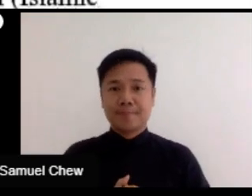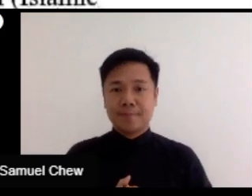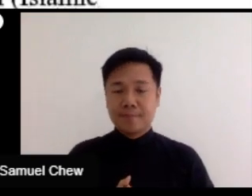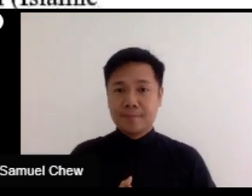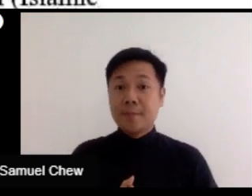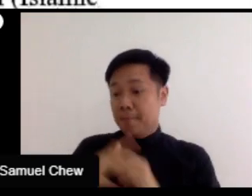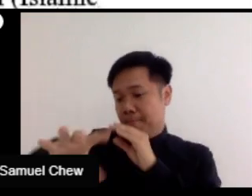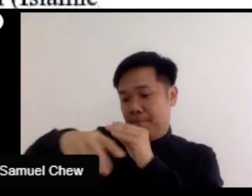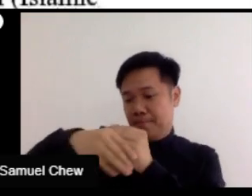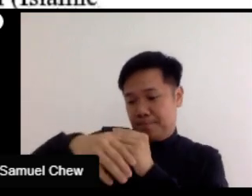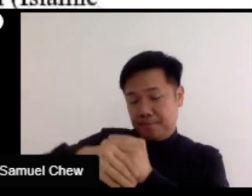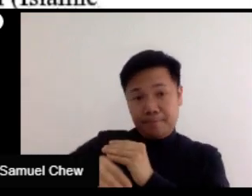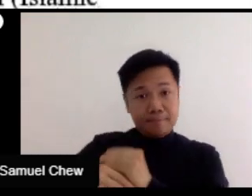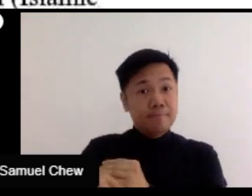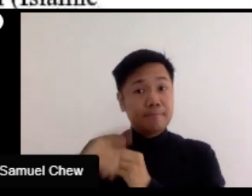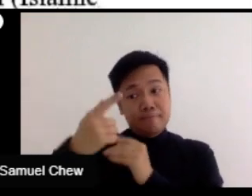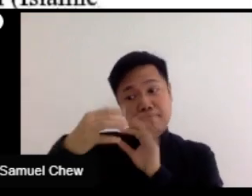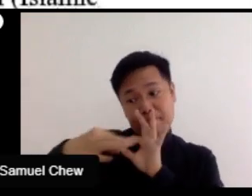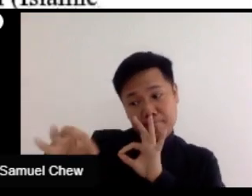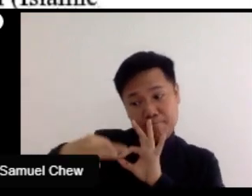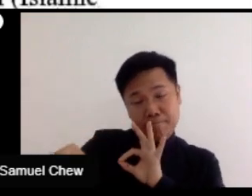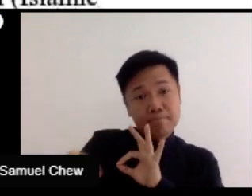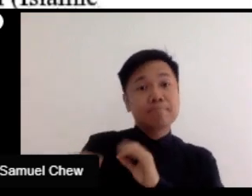additional editorial edits.